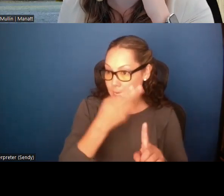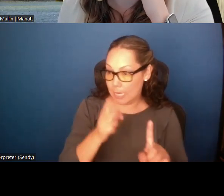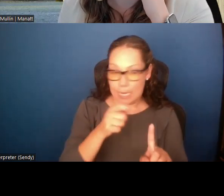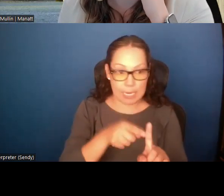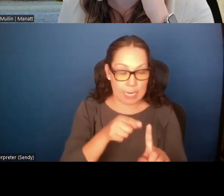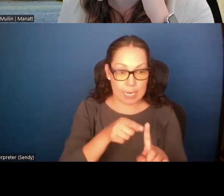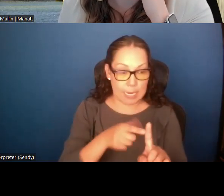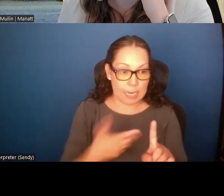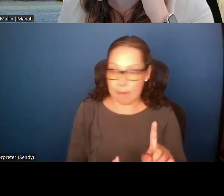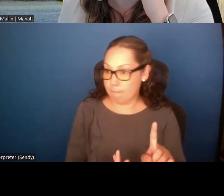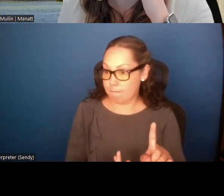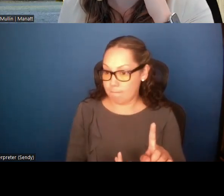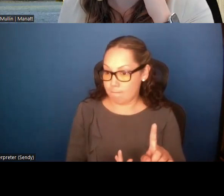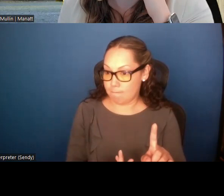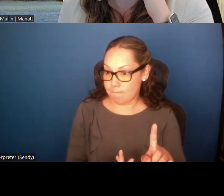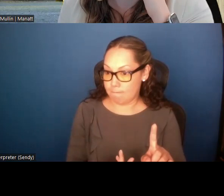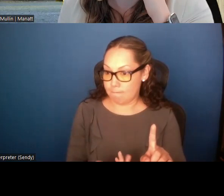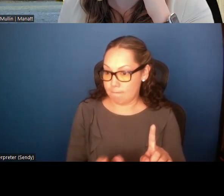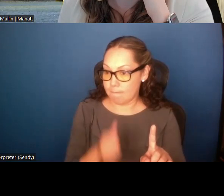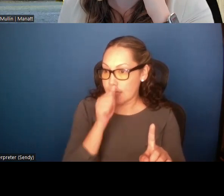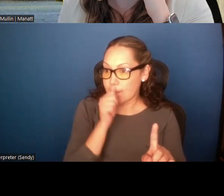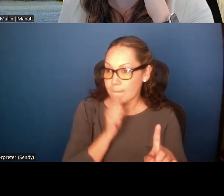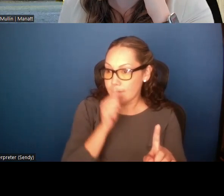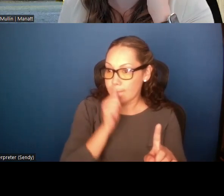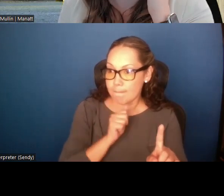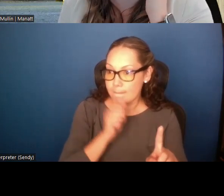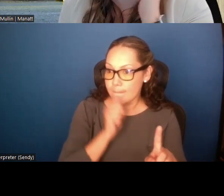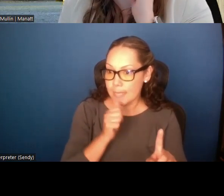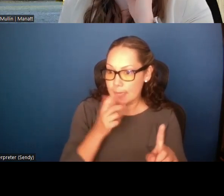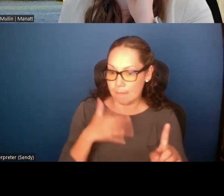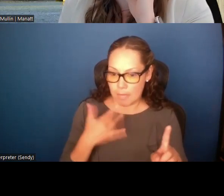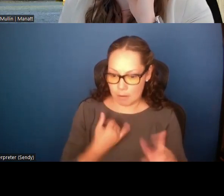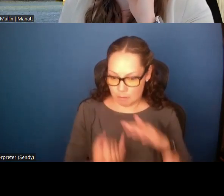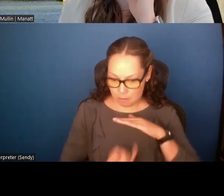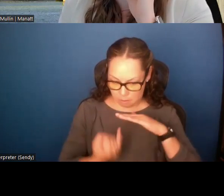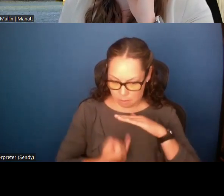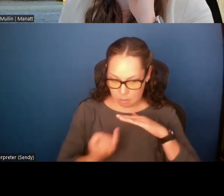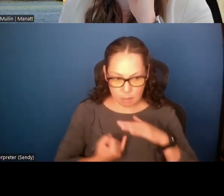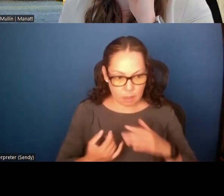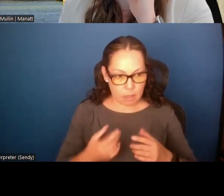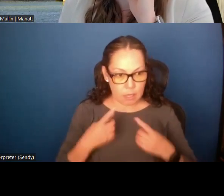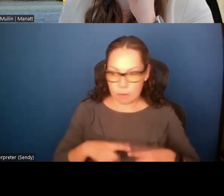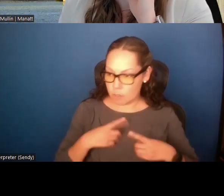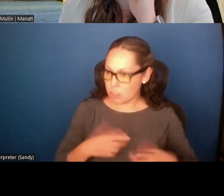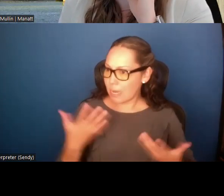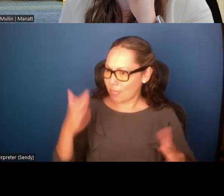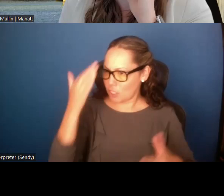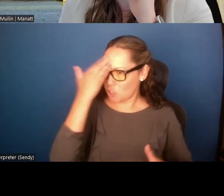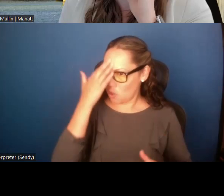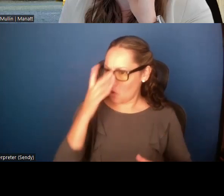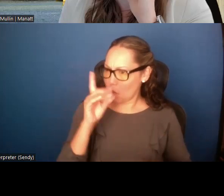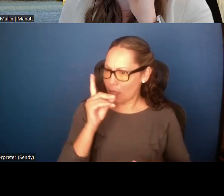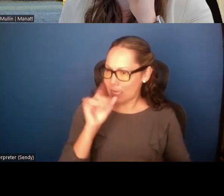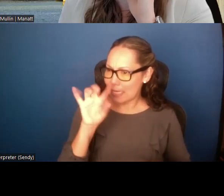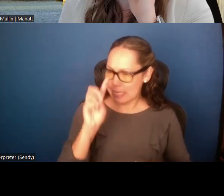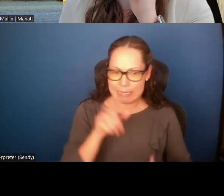suffer, you know, depression and isolation and all these things that I know he did suffer. So I